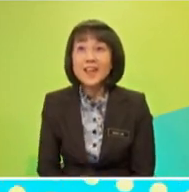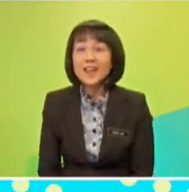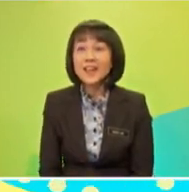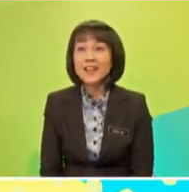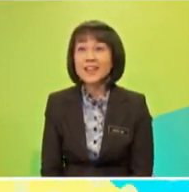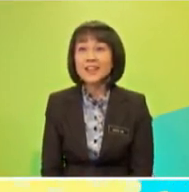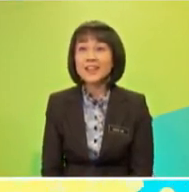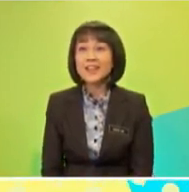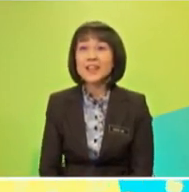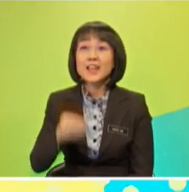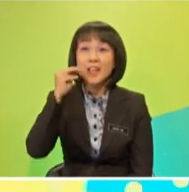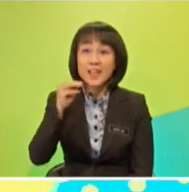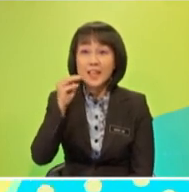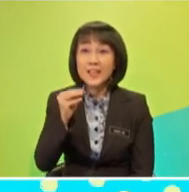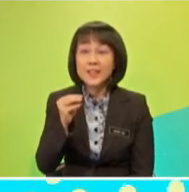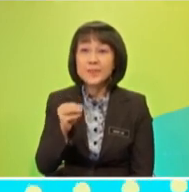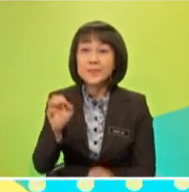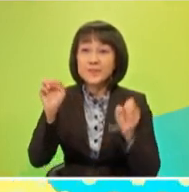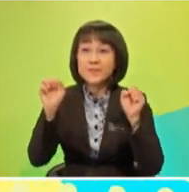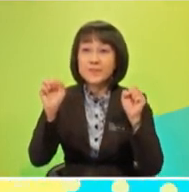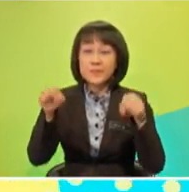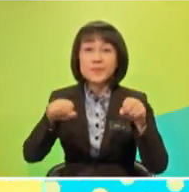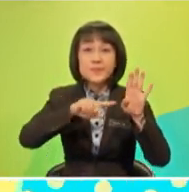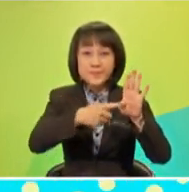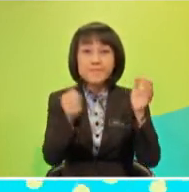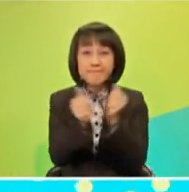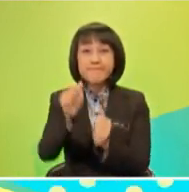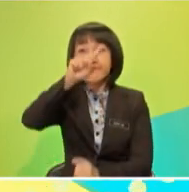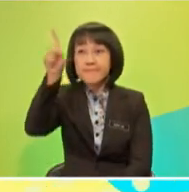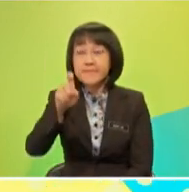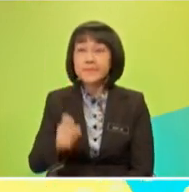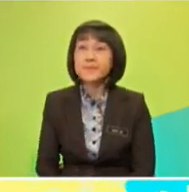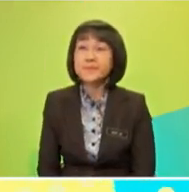Megan, are you there? Do you want to get it started with the question?